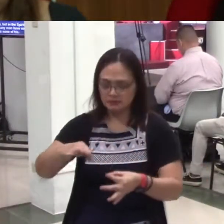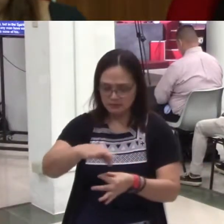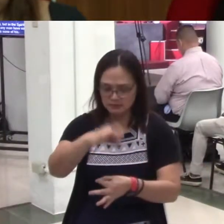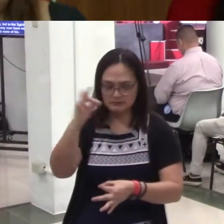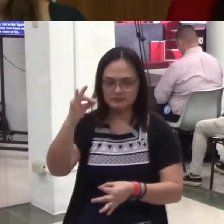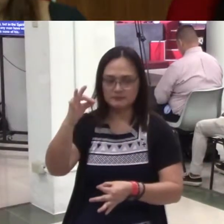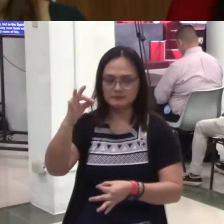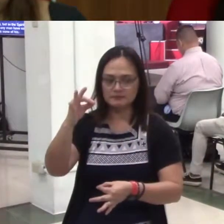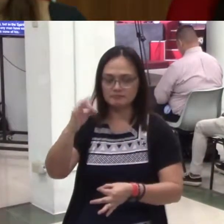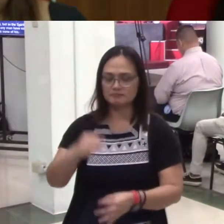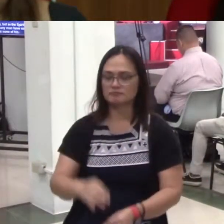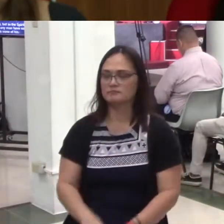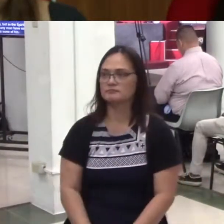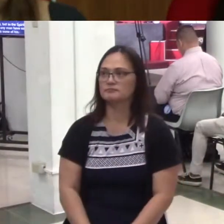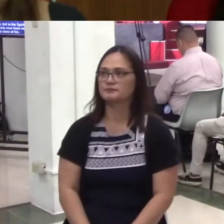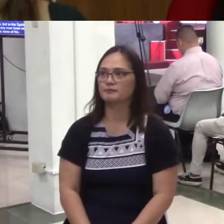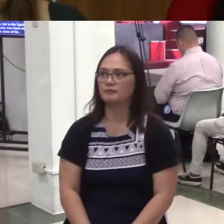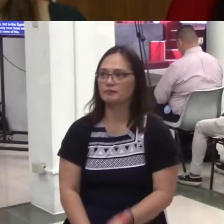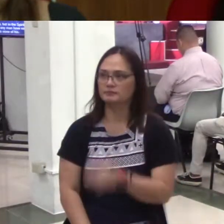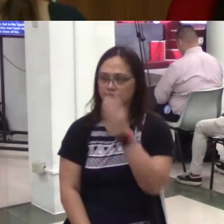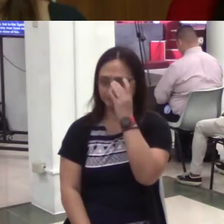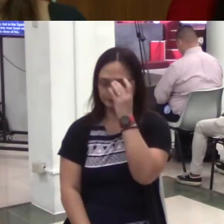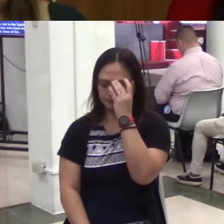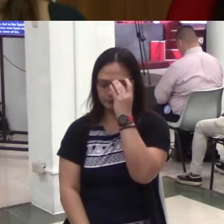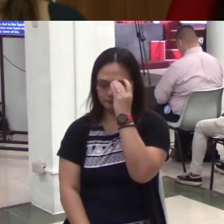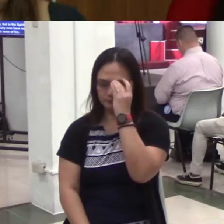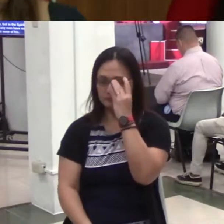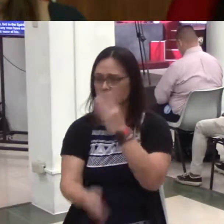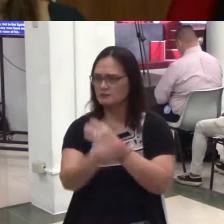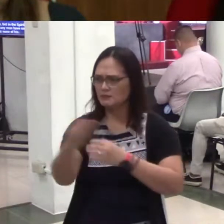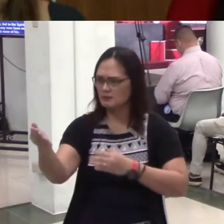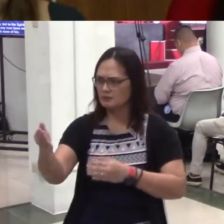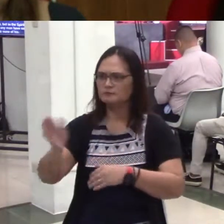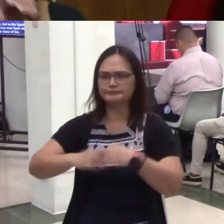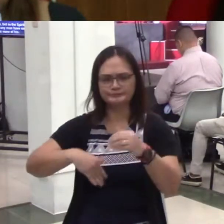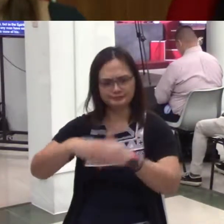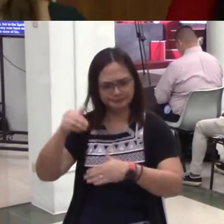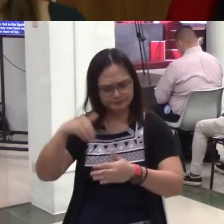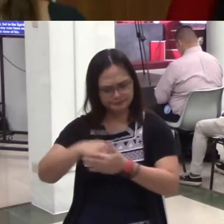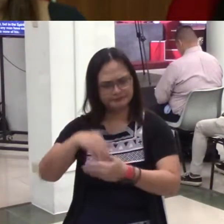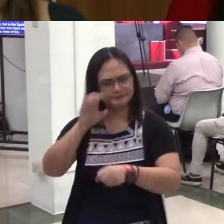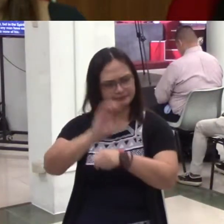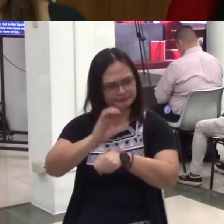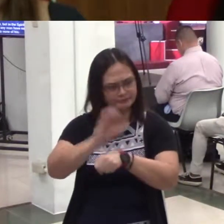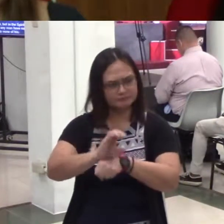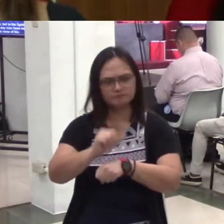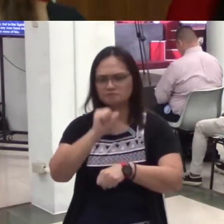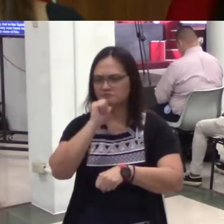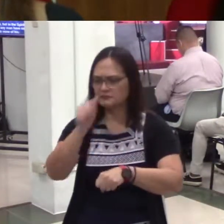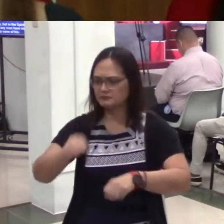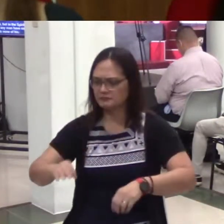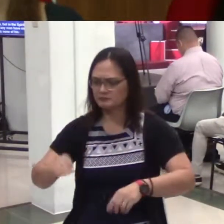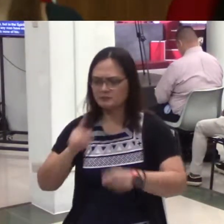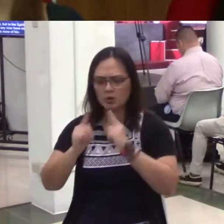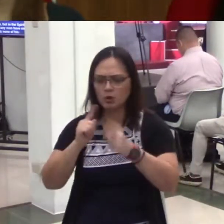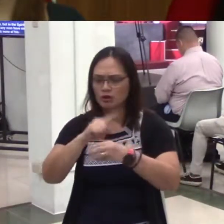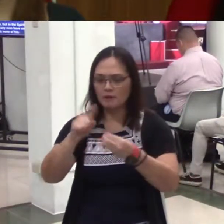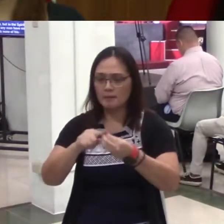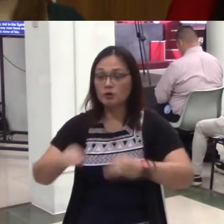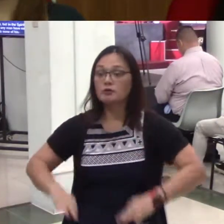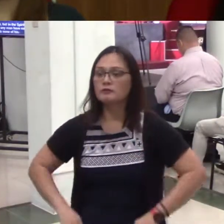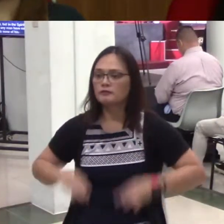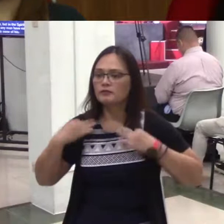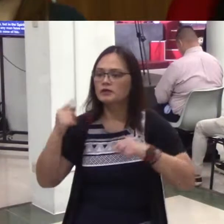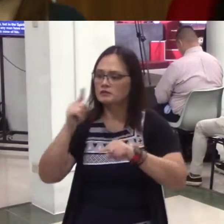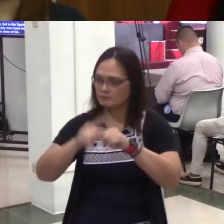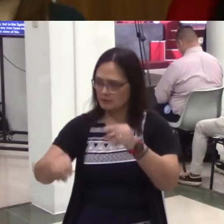Kayo, ika, kahit bilang eklisya, hindi na laman ang pinag-uusapan dito, kundi spirit. if